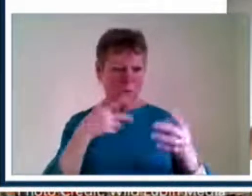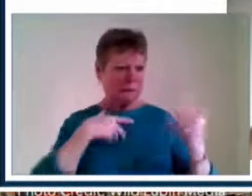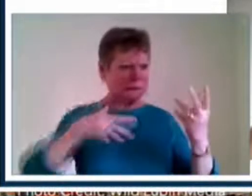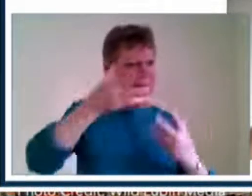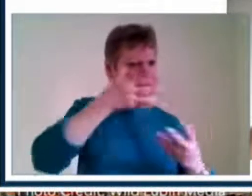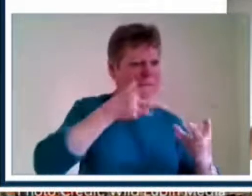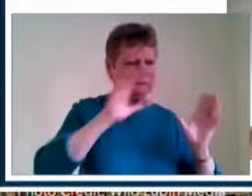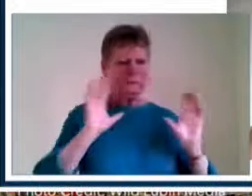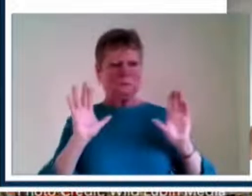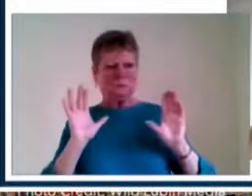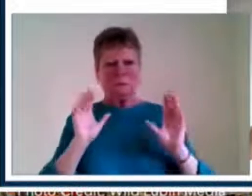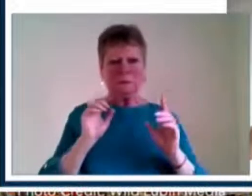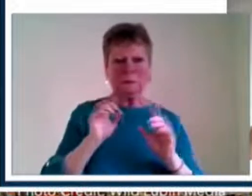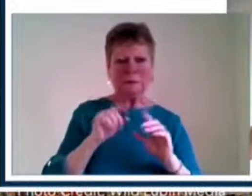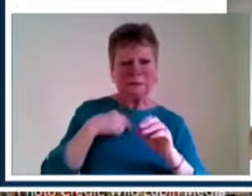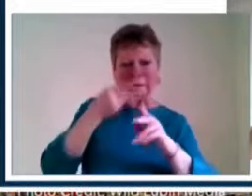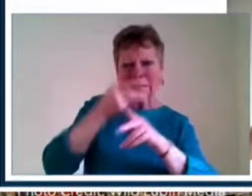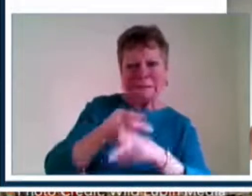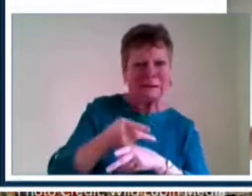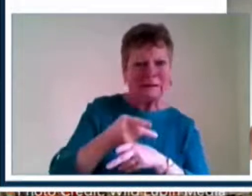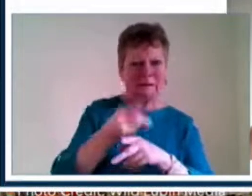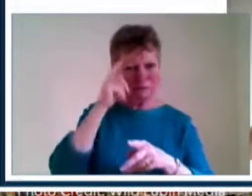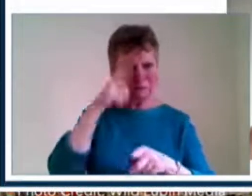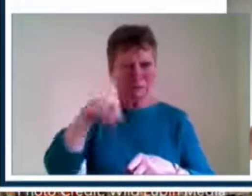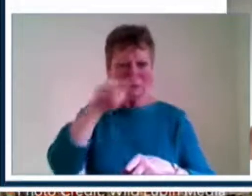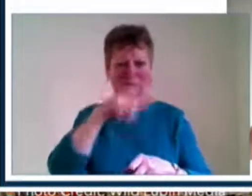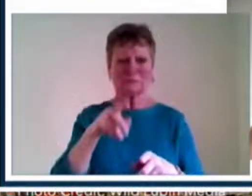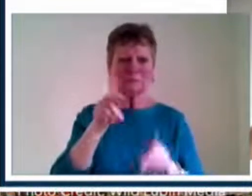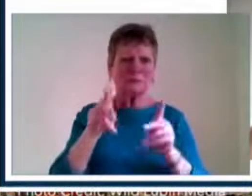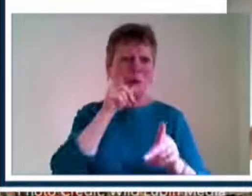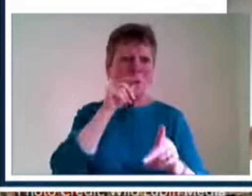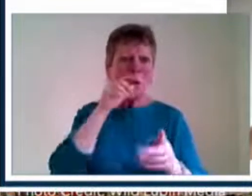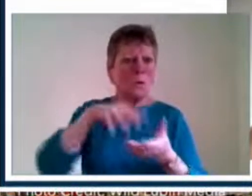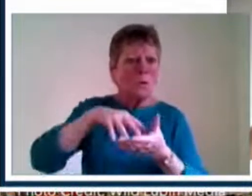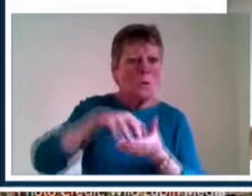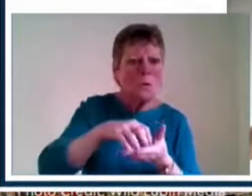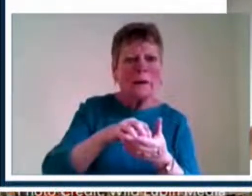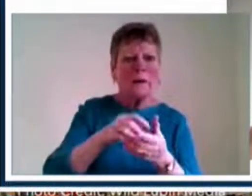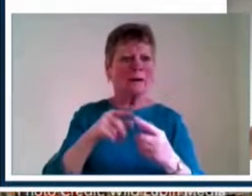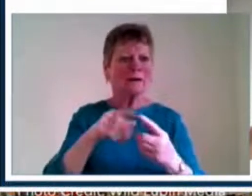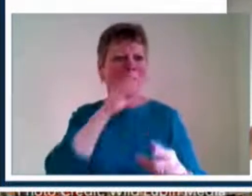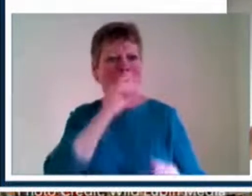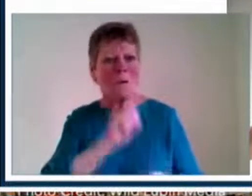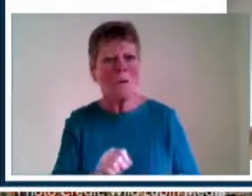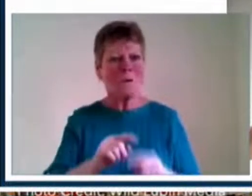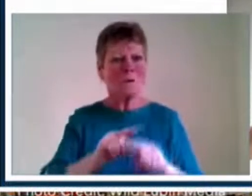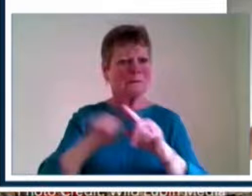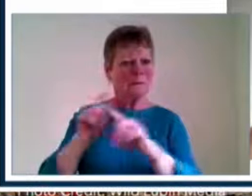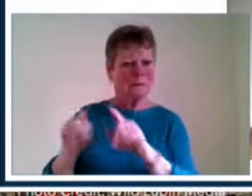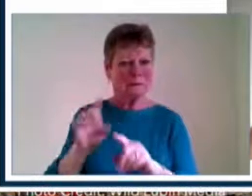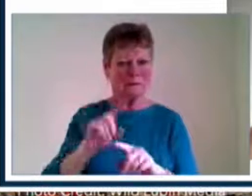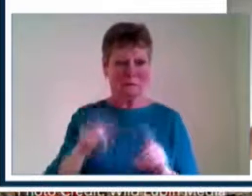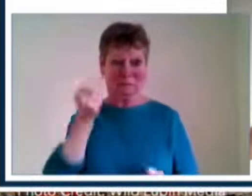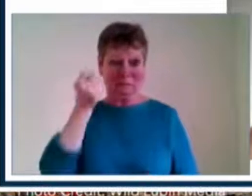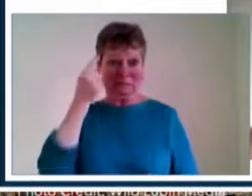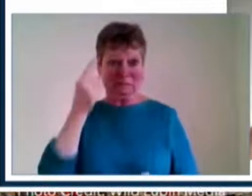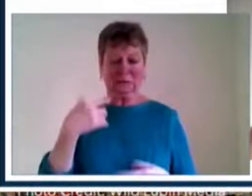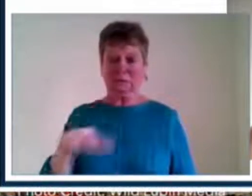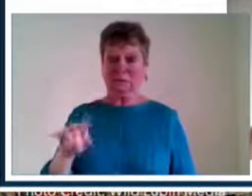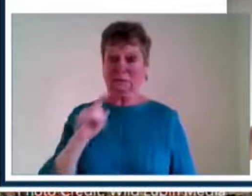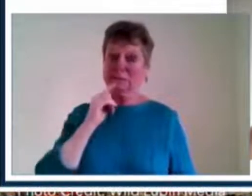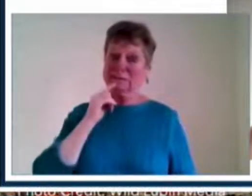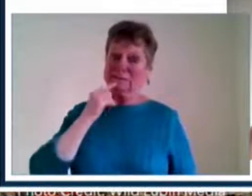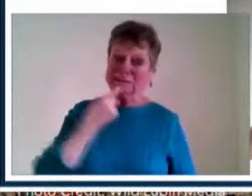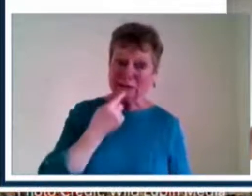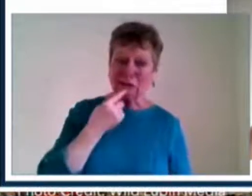of Omicron and the impact on our most vulnerable and healthcare system, while limiting the equally serious impacts of